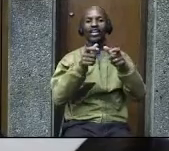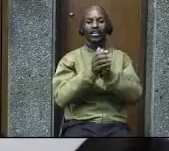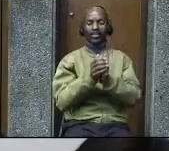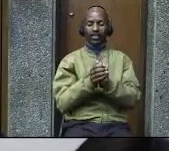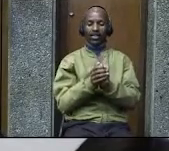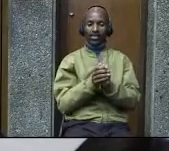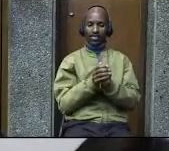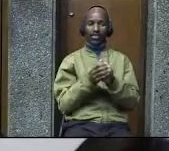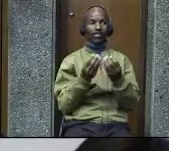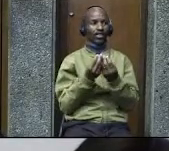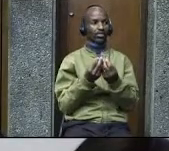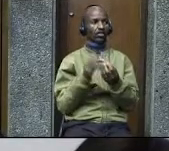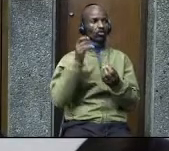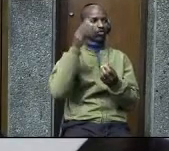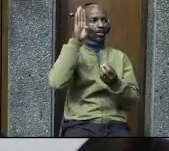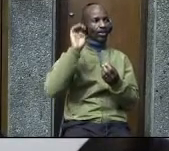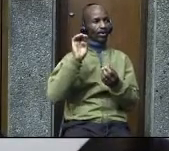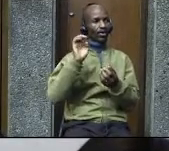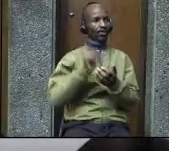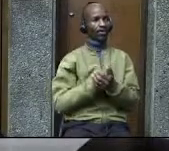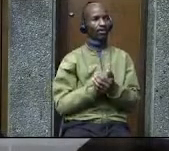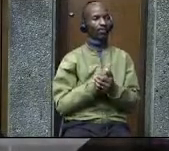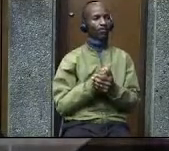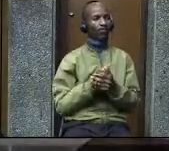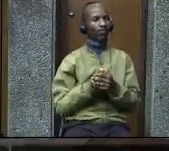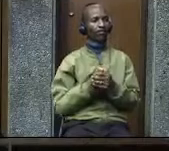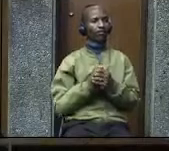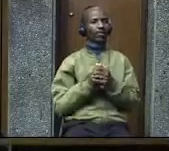disobedience, Member Mnube.